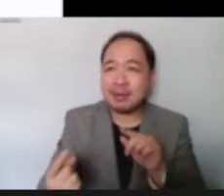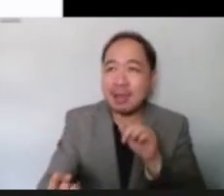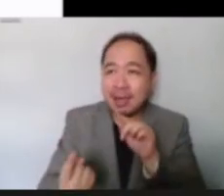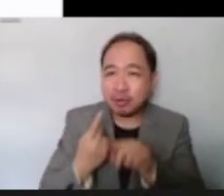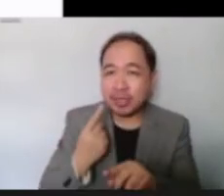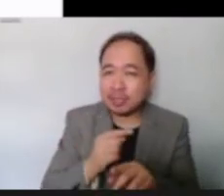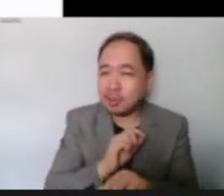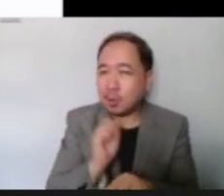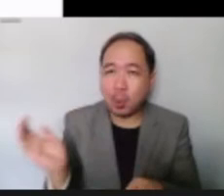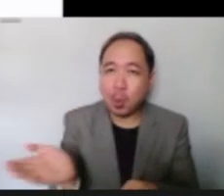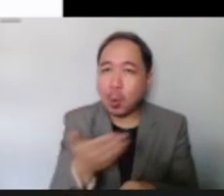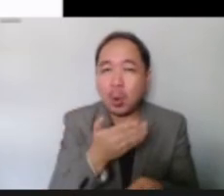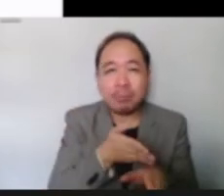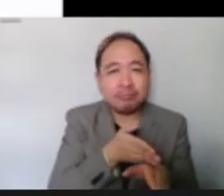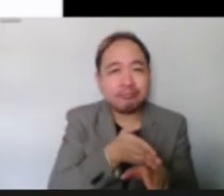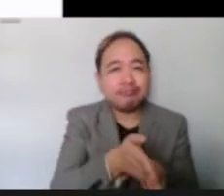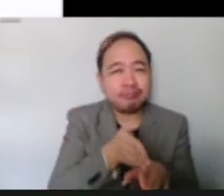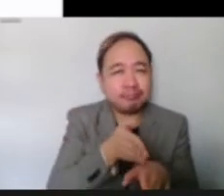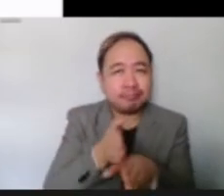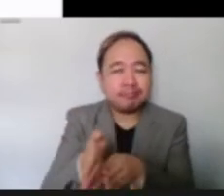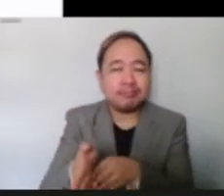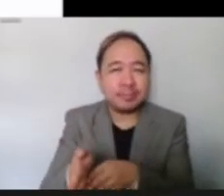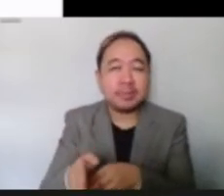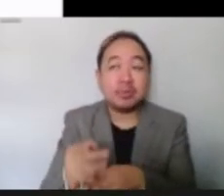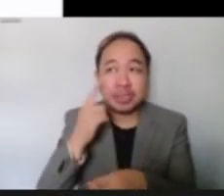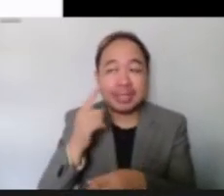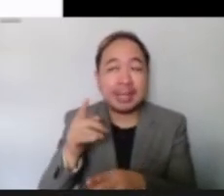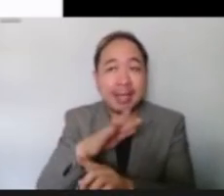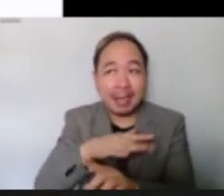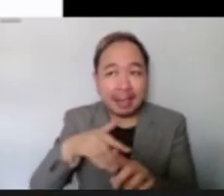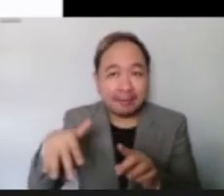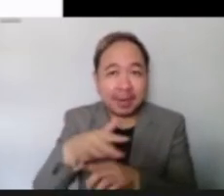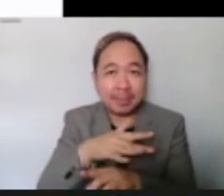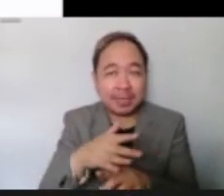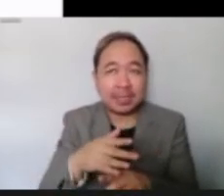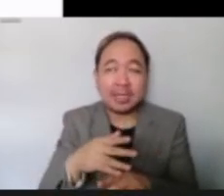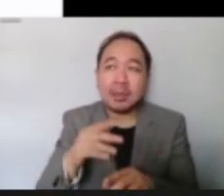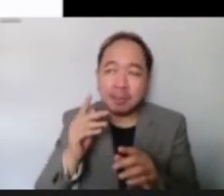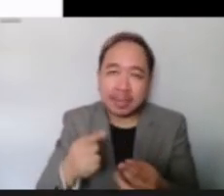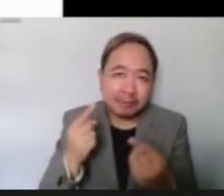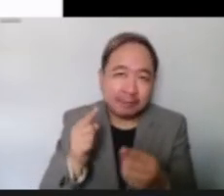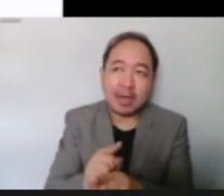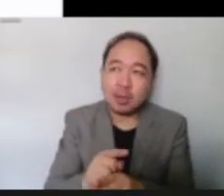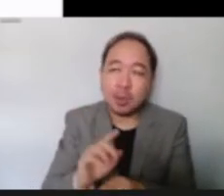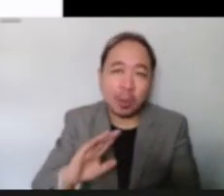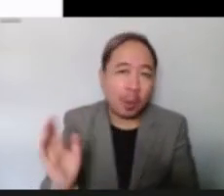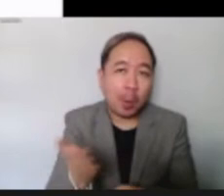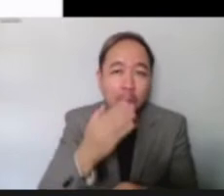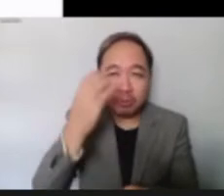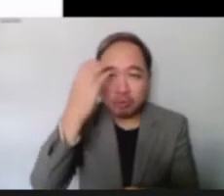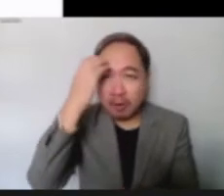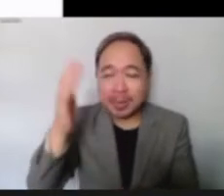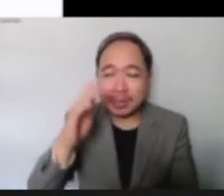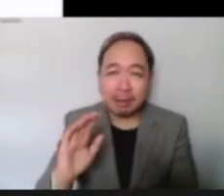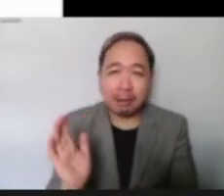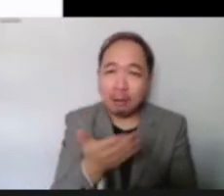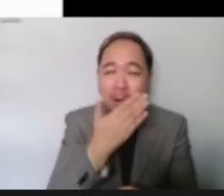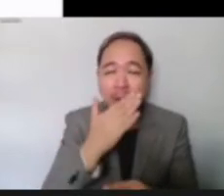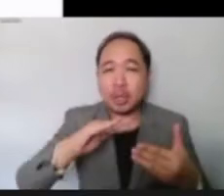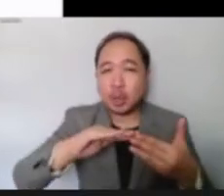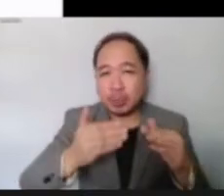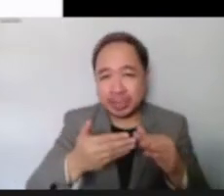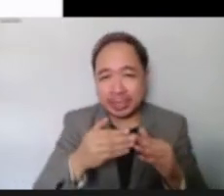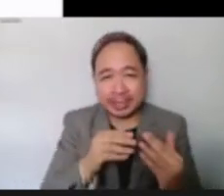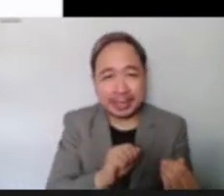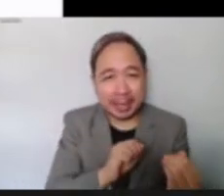well beyond the environment sector to the role of government and to the whole of society look at Target 14